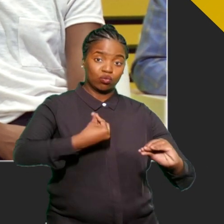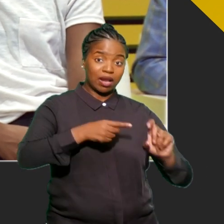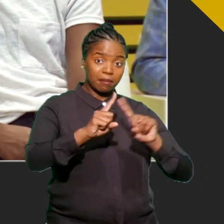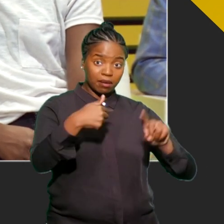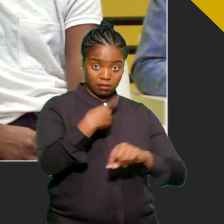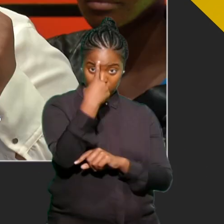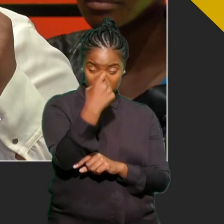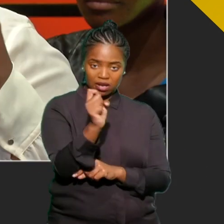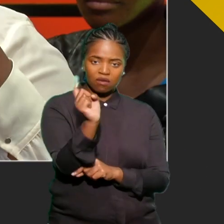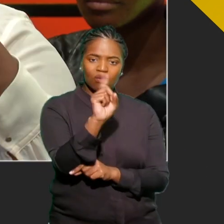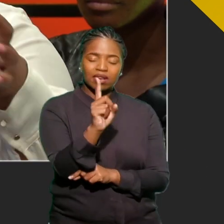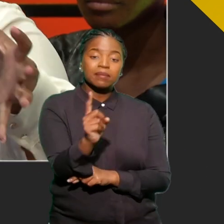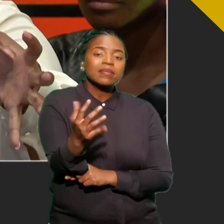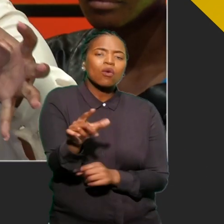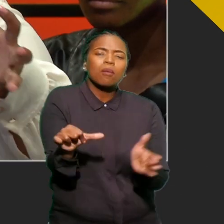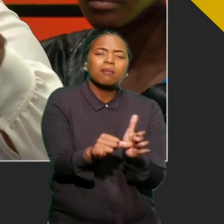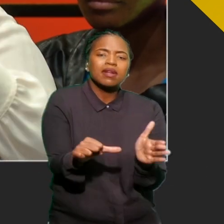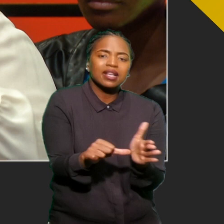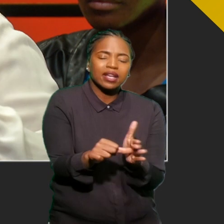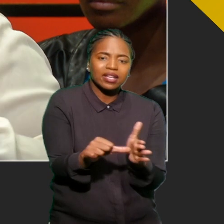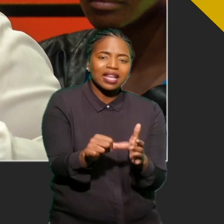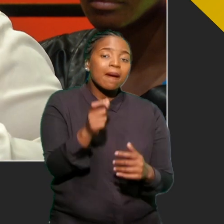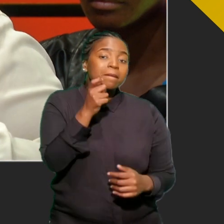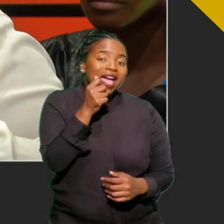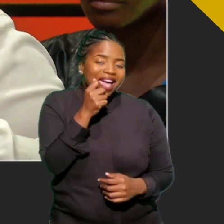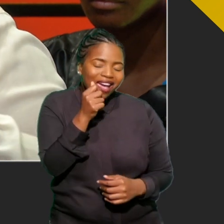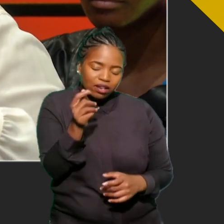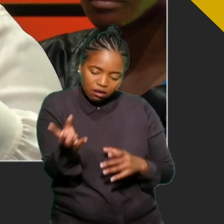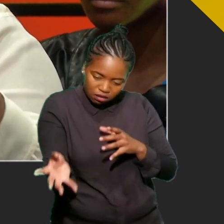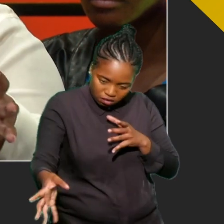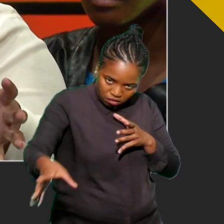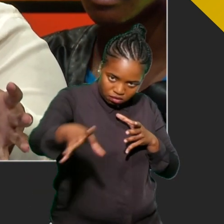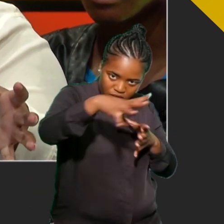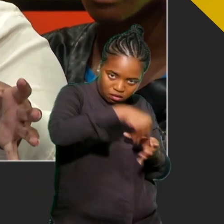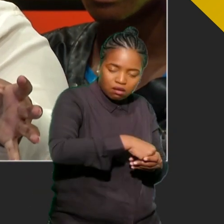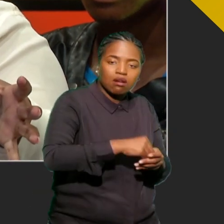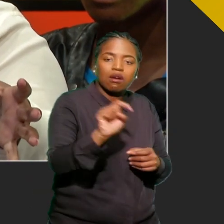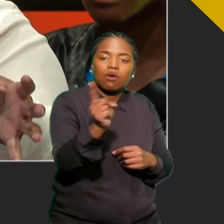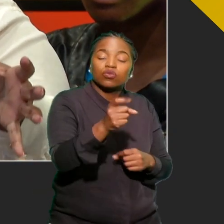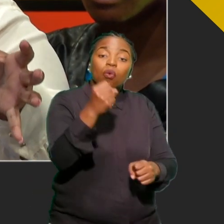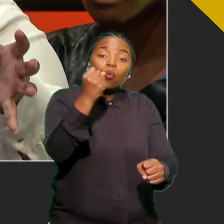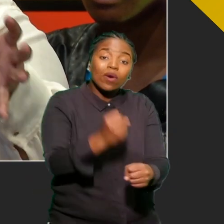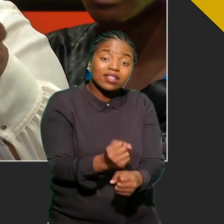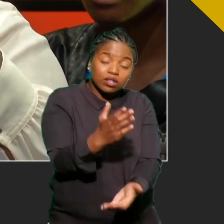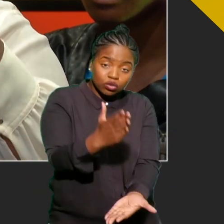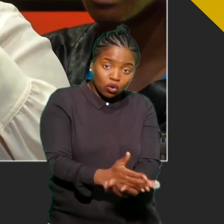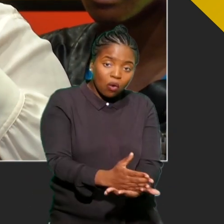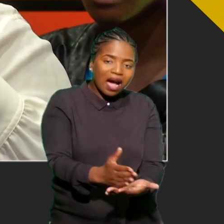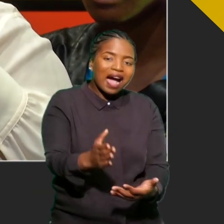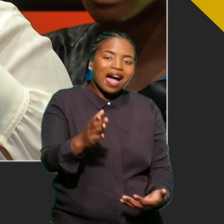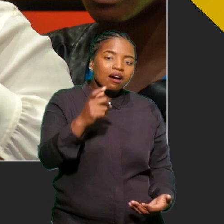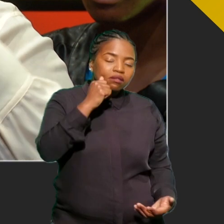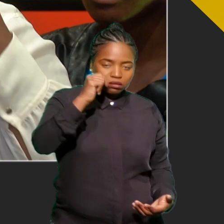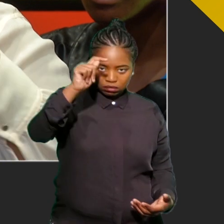Uguti, it's important to bring men into this conversation. Mm. It's important to ensure that men